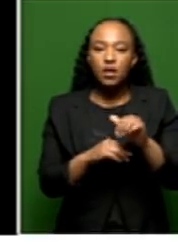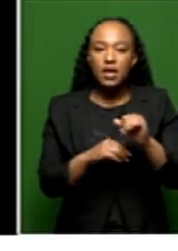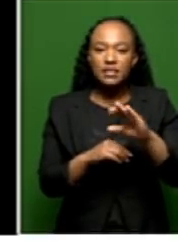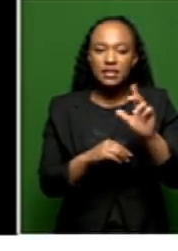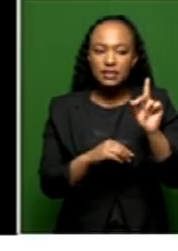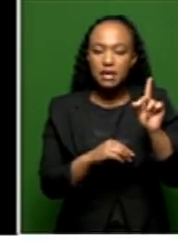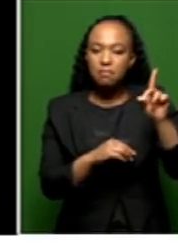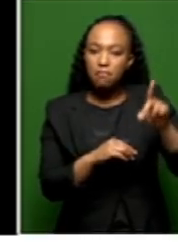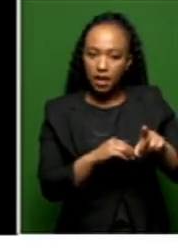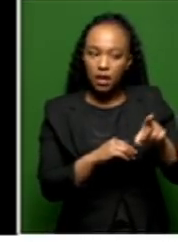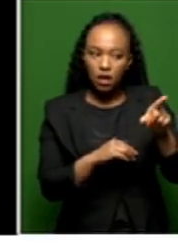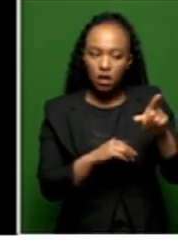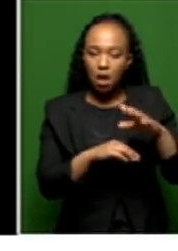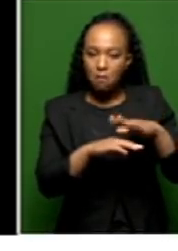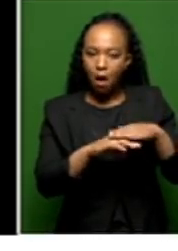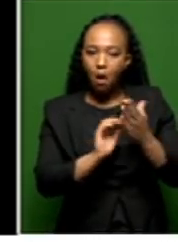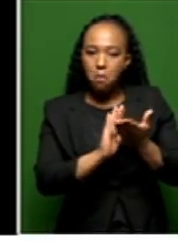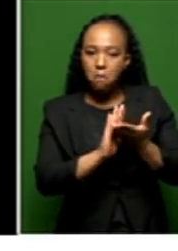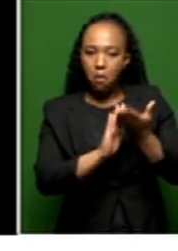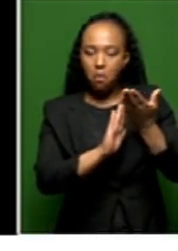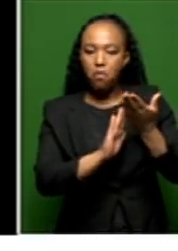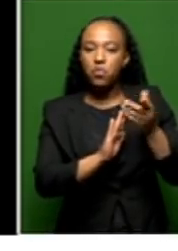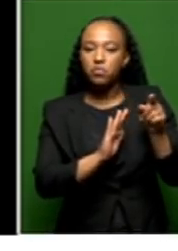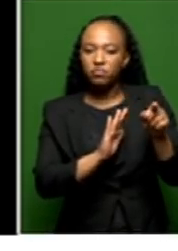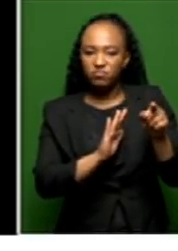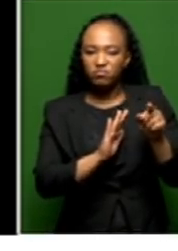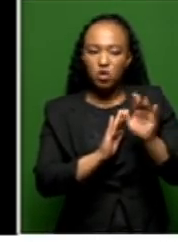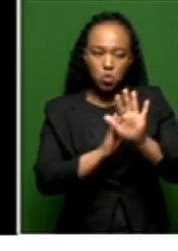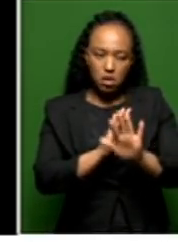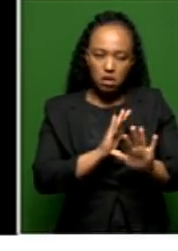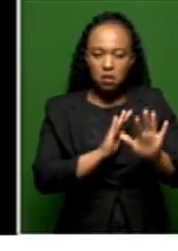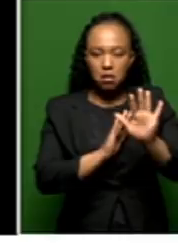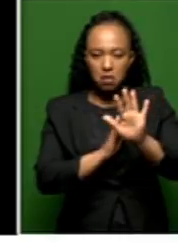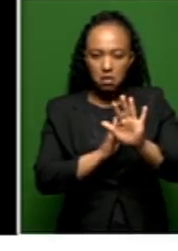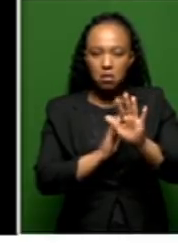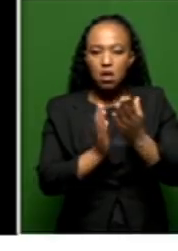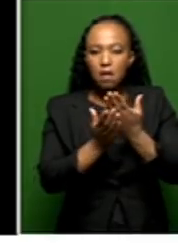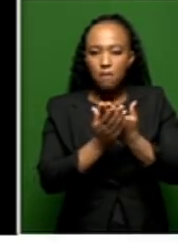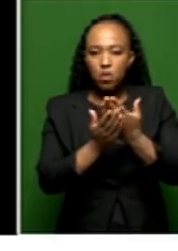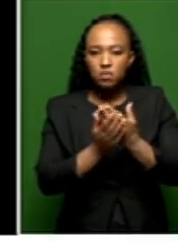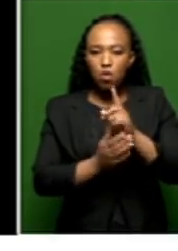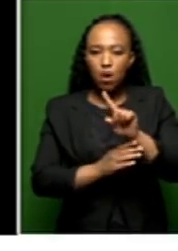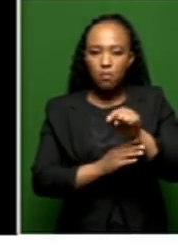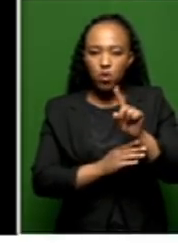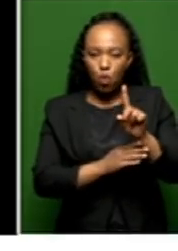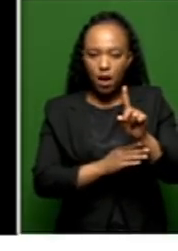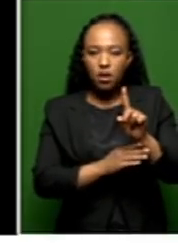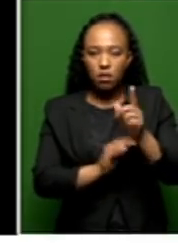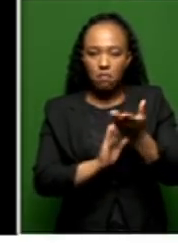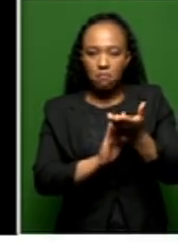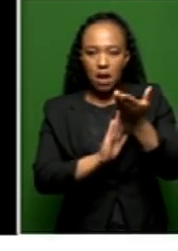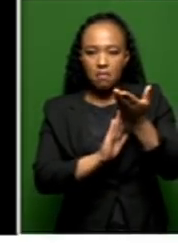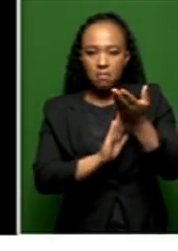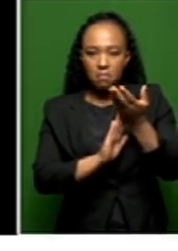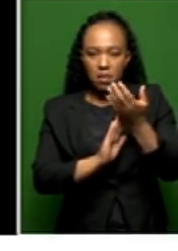ACDP has picked up. So we are projecting them to go to 1.1, if I can see